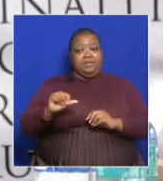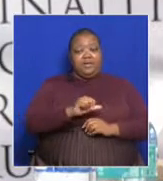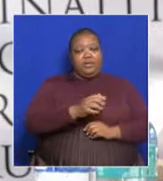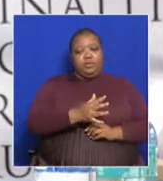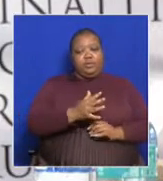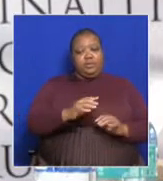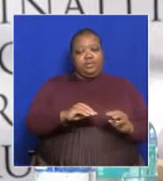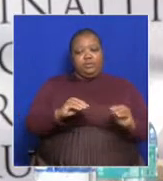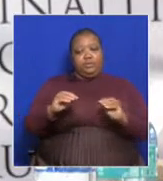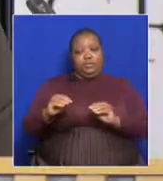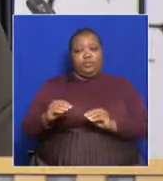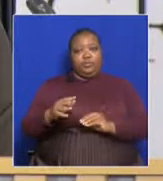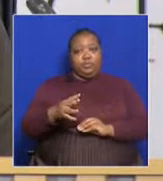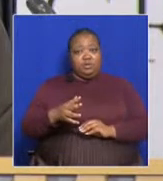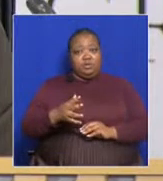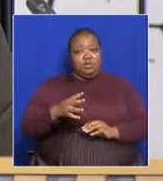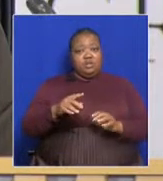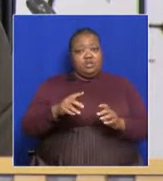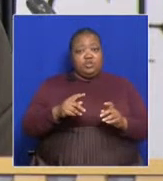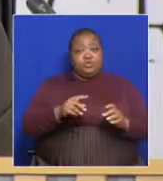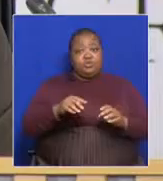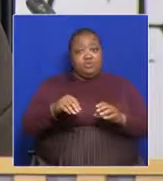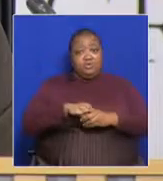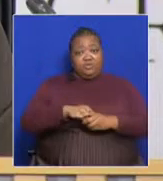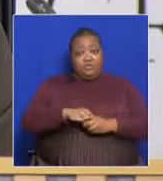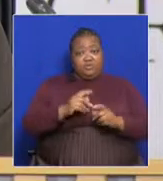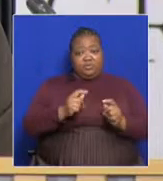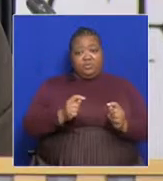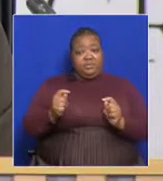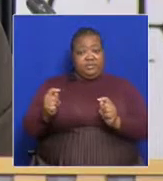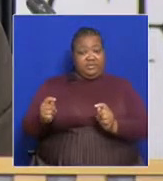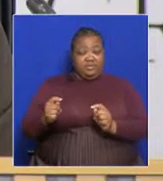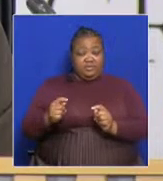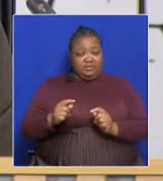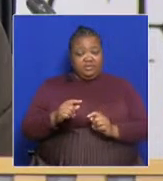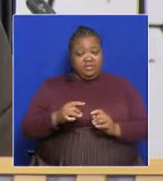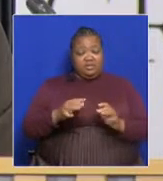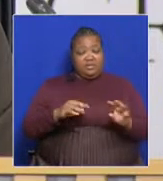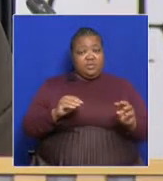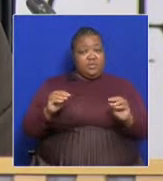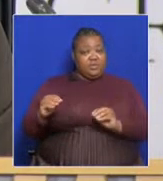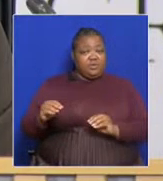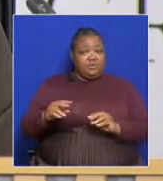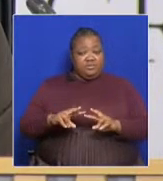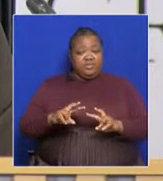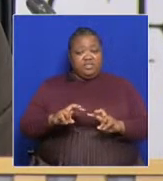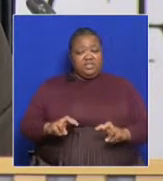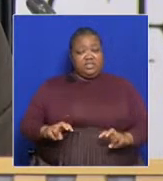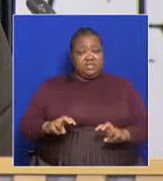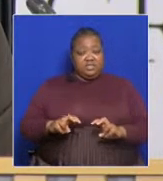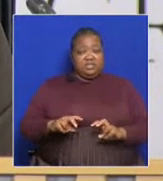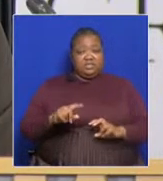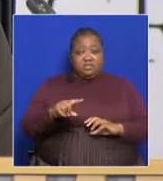in this transfer? In his transfer? No, in this investigation that led to this transfer.